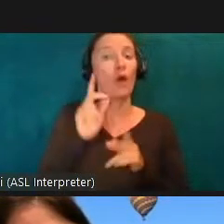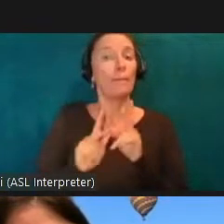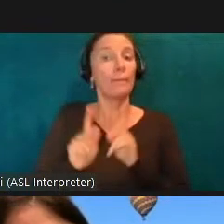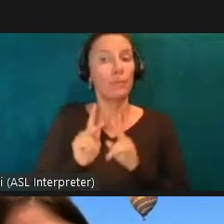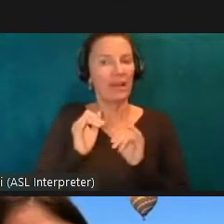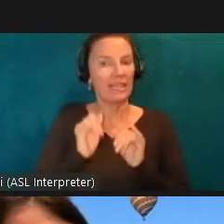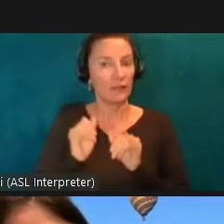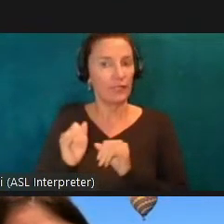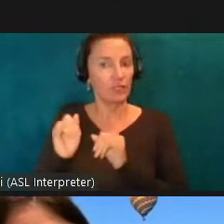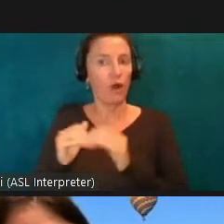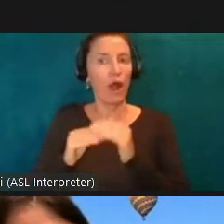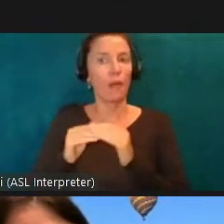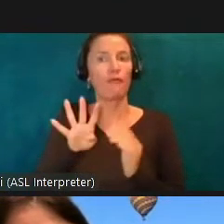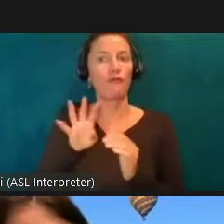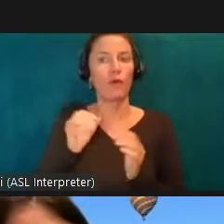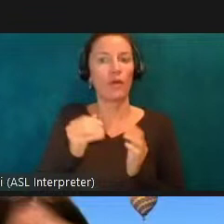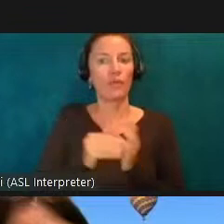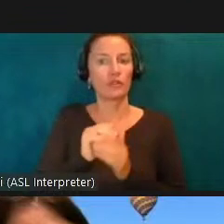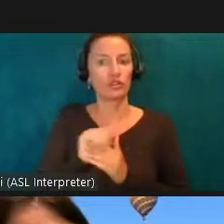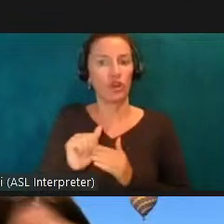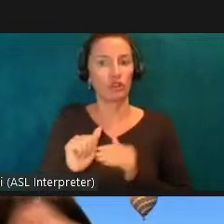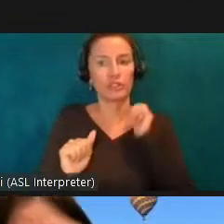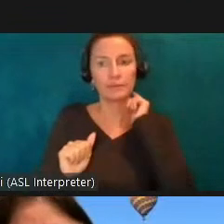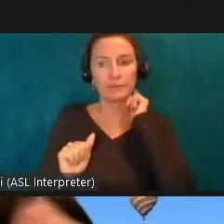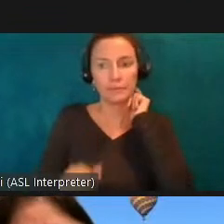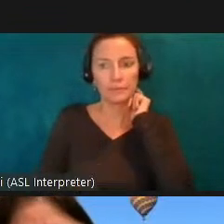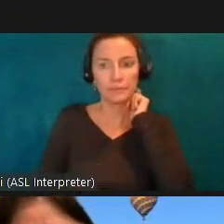up to $40,000.